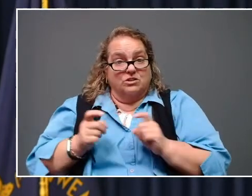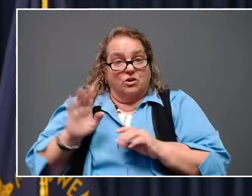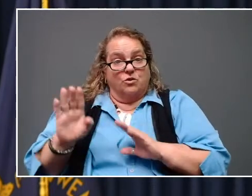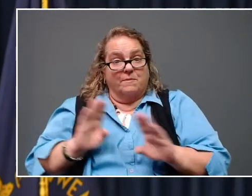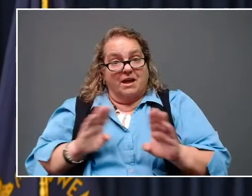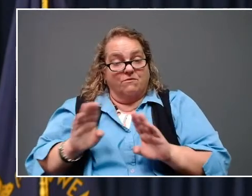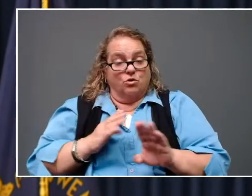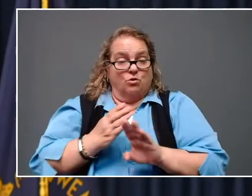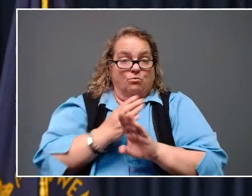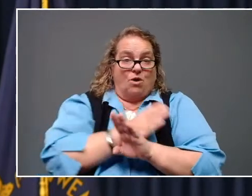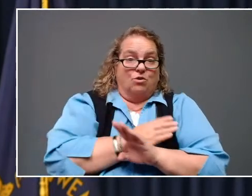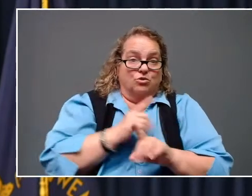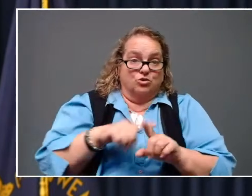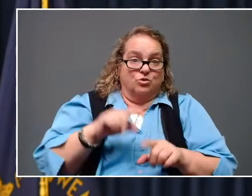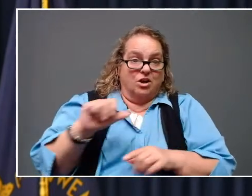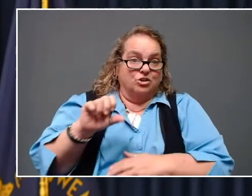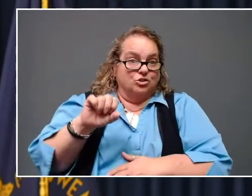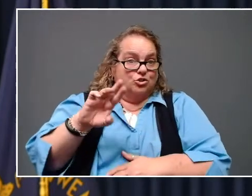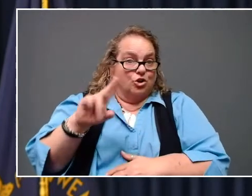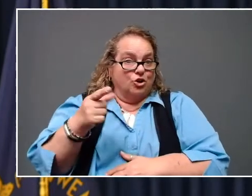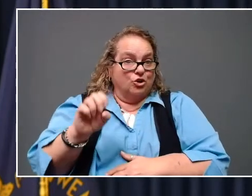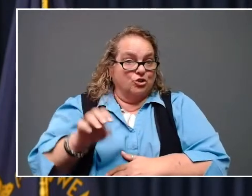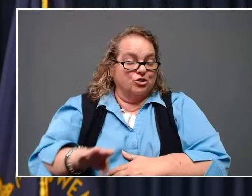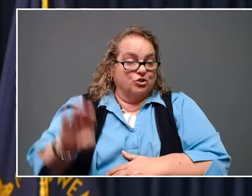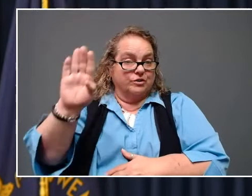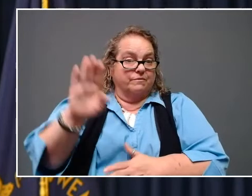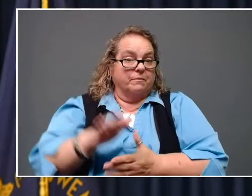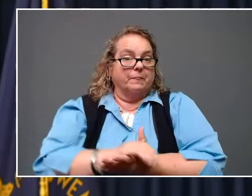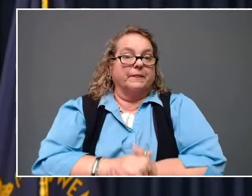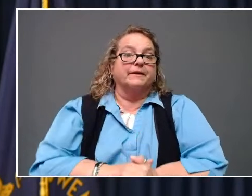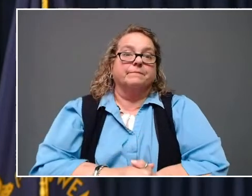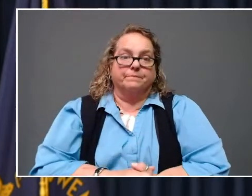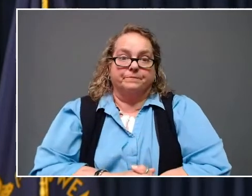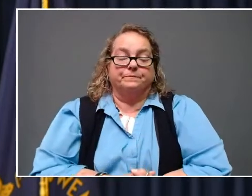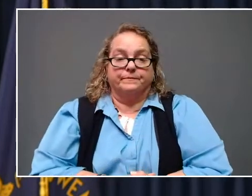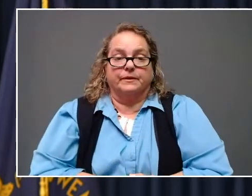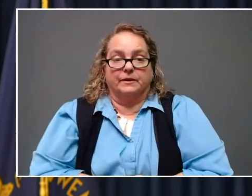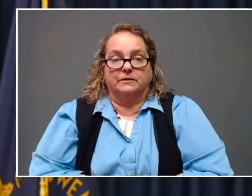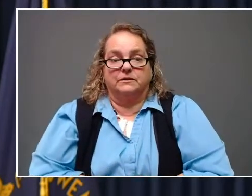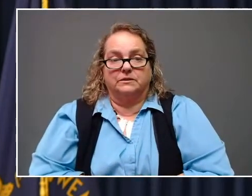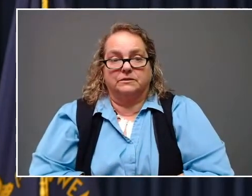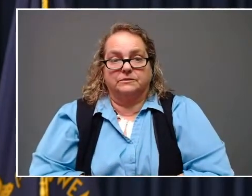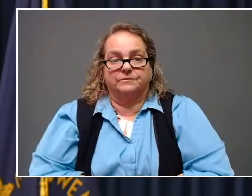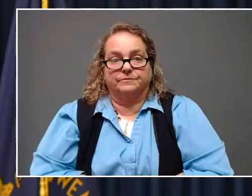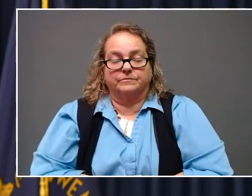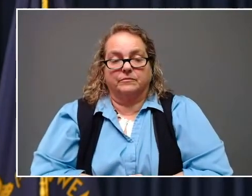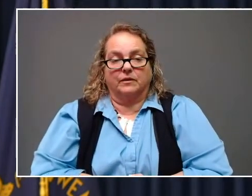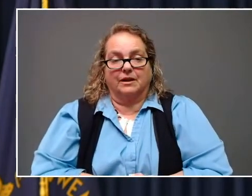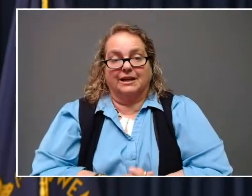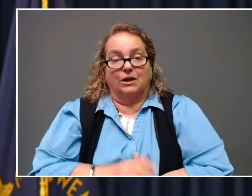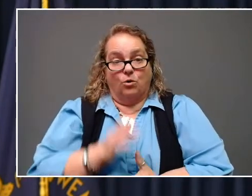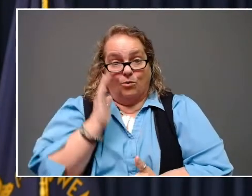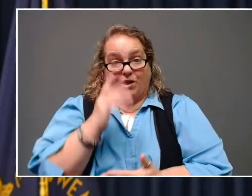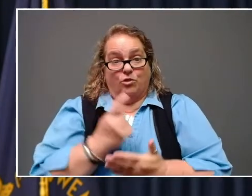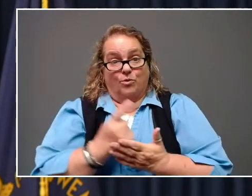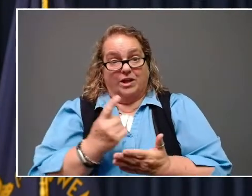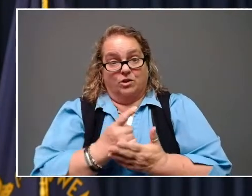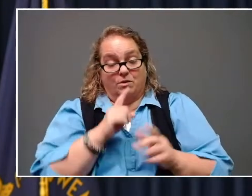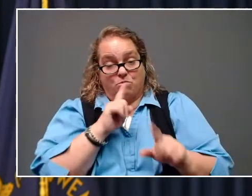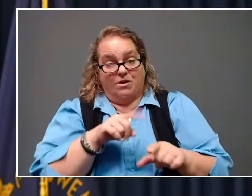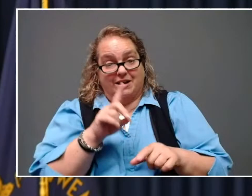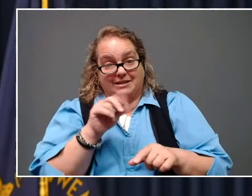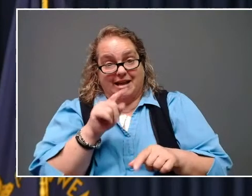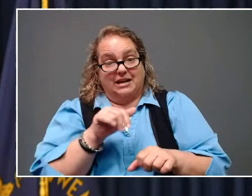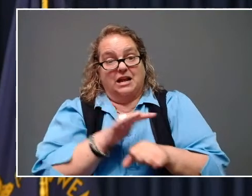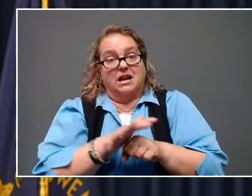a surge? Yeah, thank you for the question. So the question for others is the weekly reporting of data sufficient for